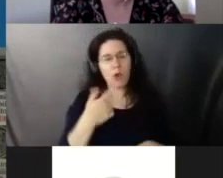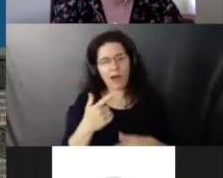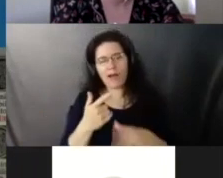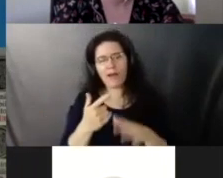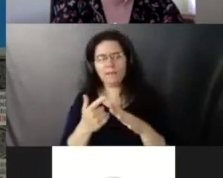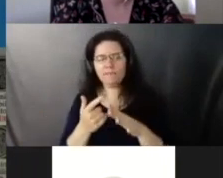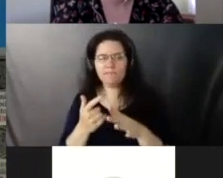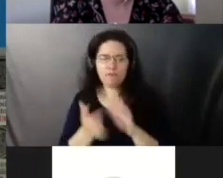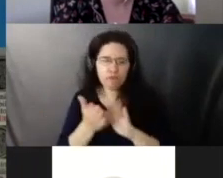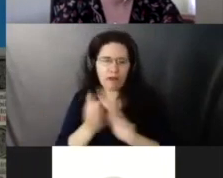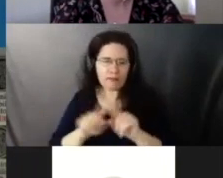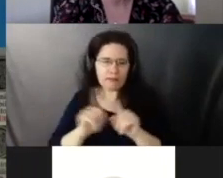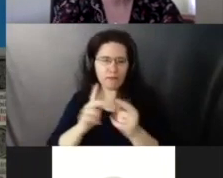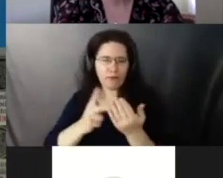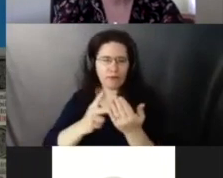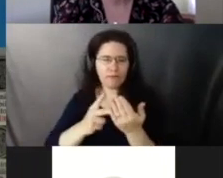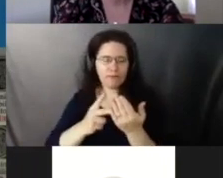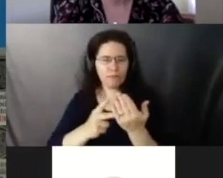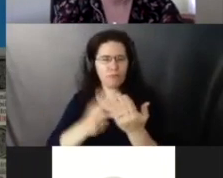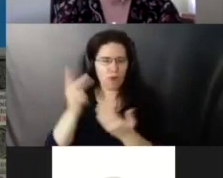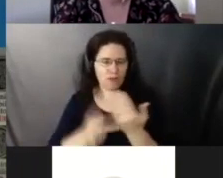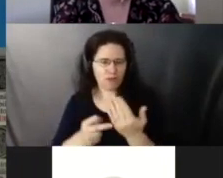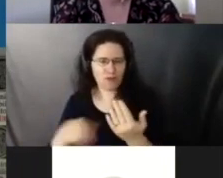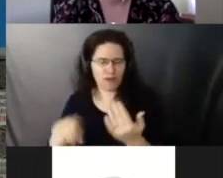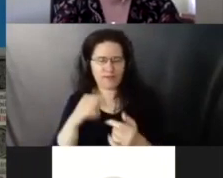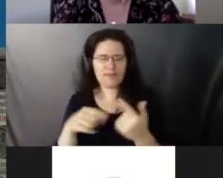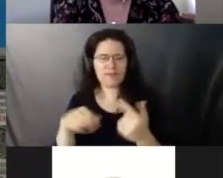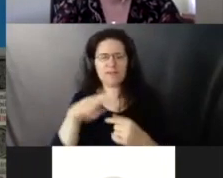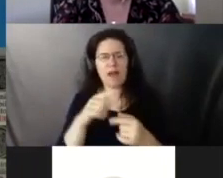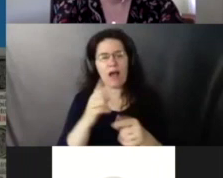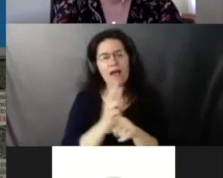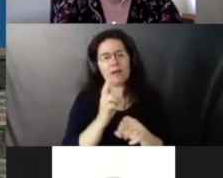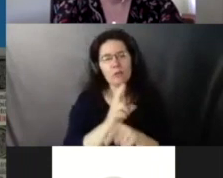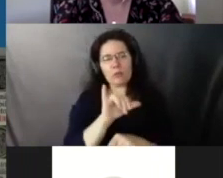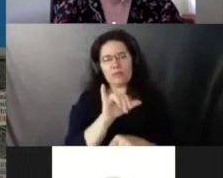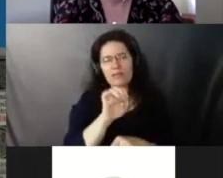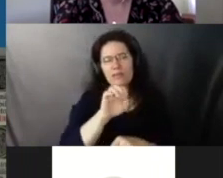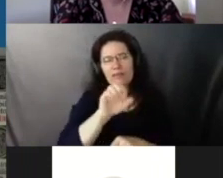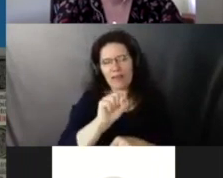platform to do this, like the little contribution from my side.